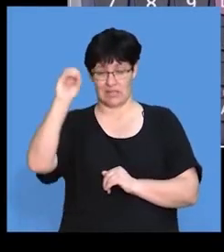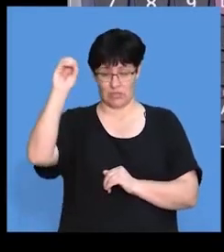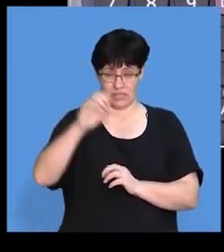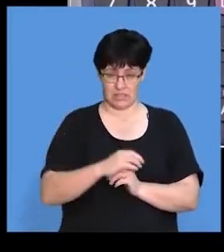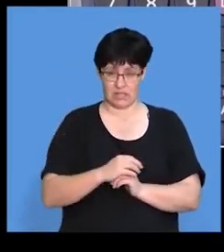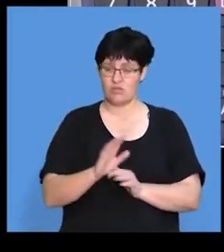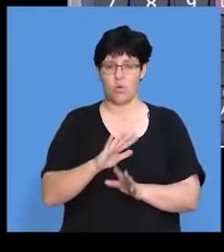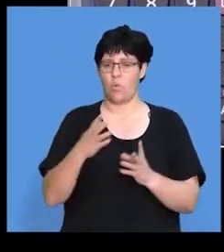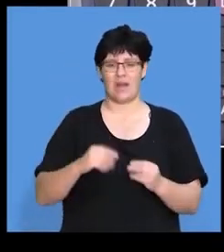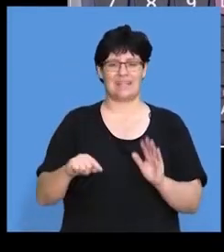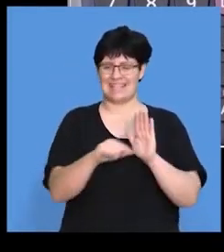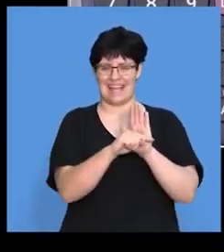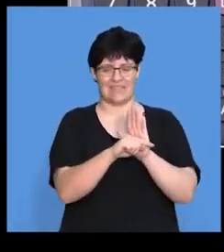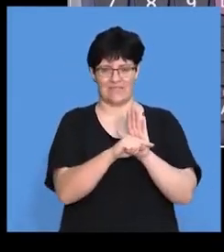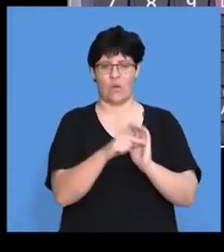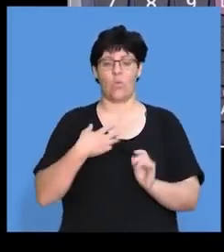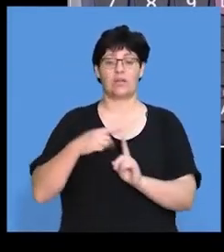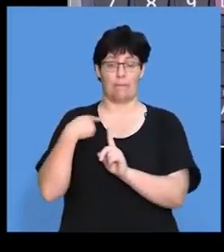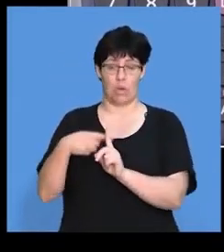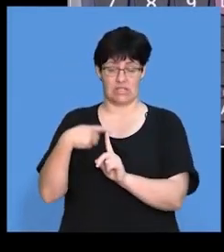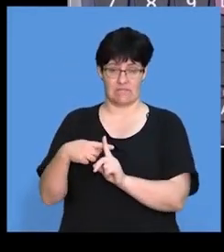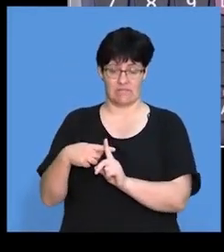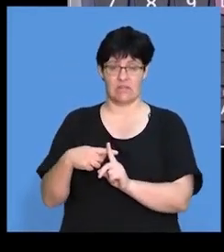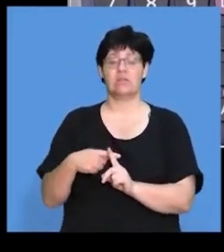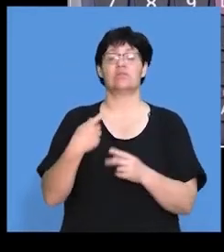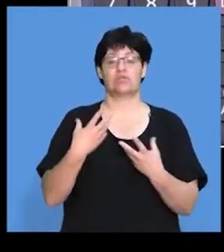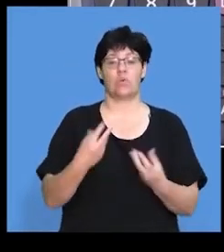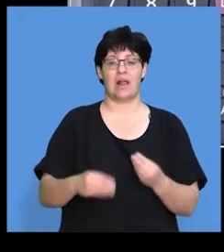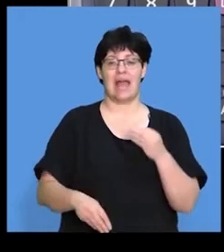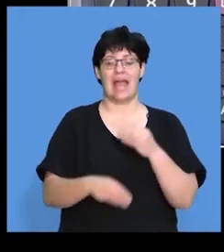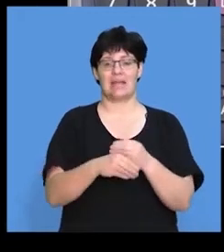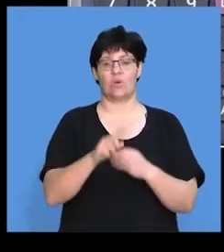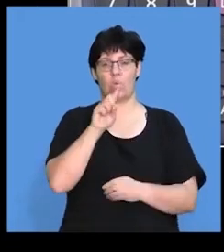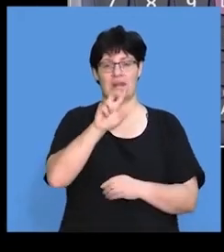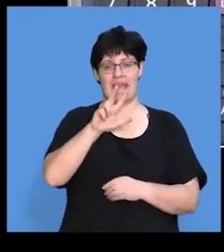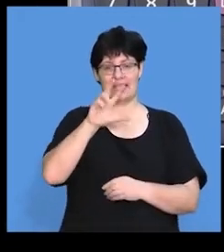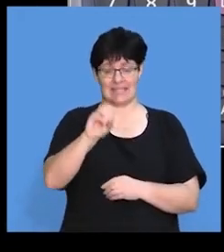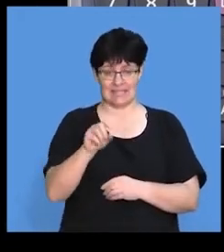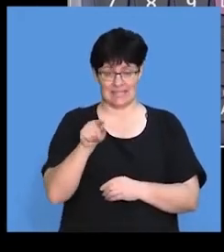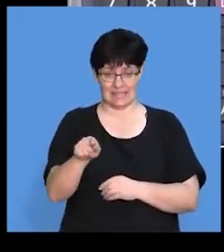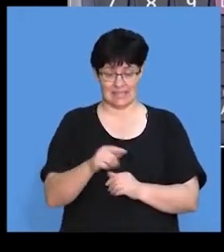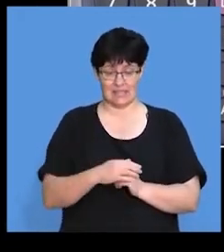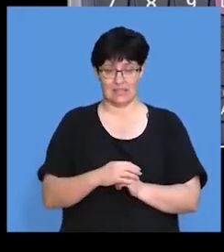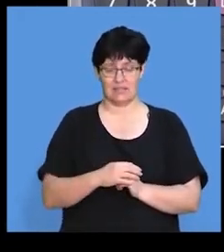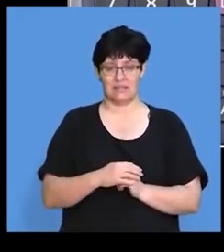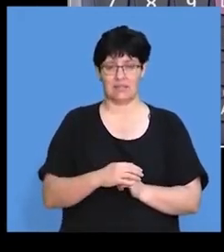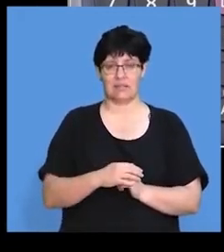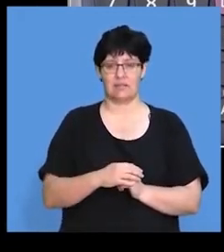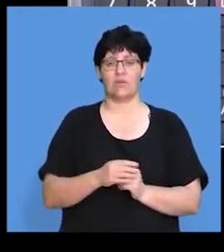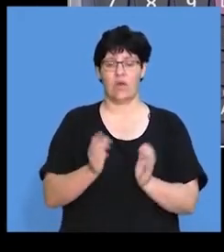-63.43 degrees. So obviously we don't want the negative version, we want the positive version. So we're going to add 180 degrees to